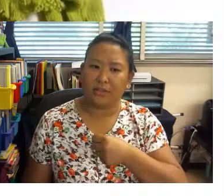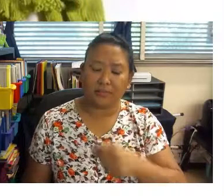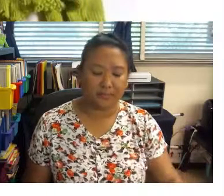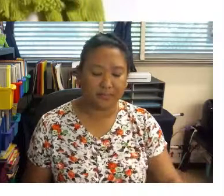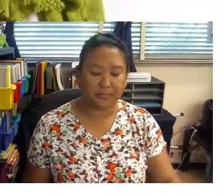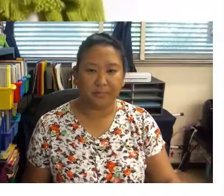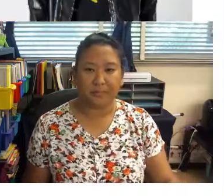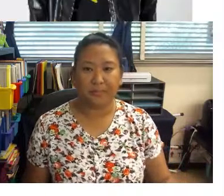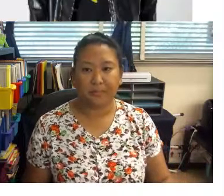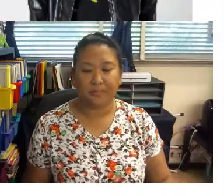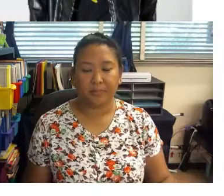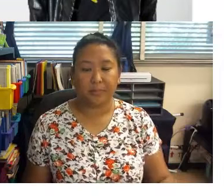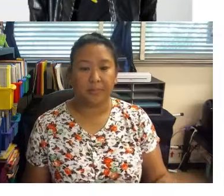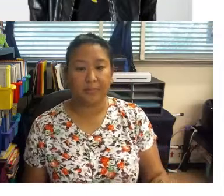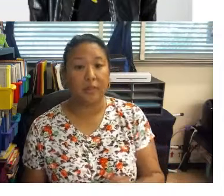Old.